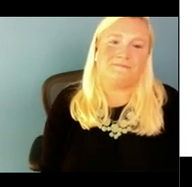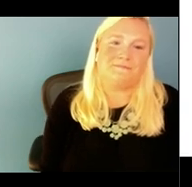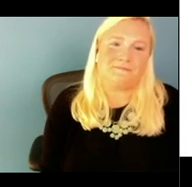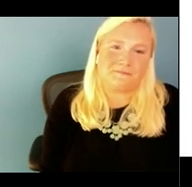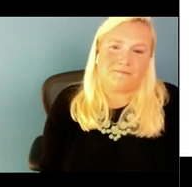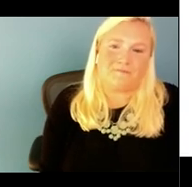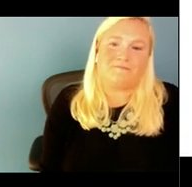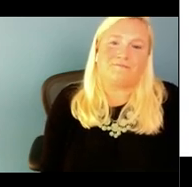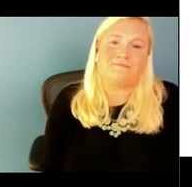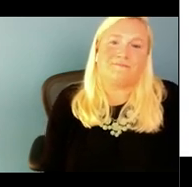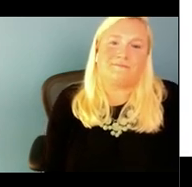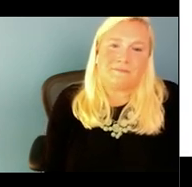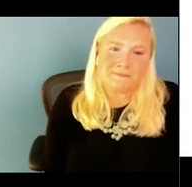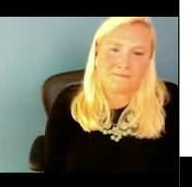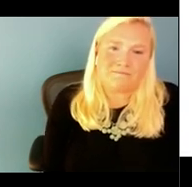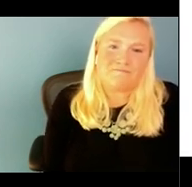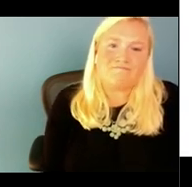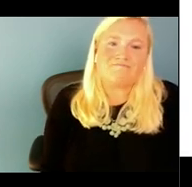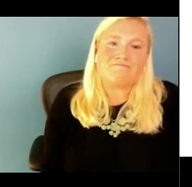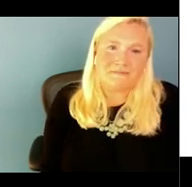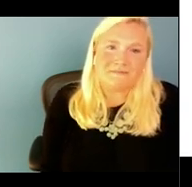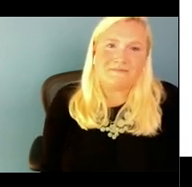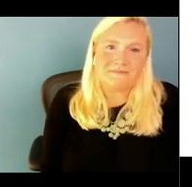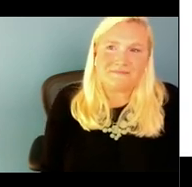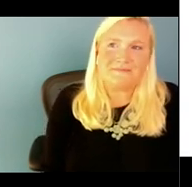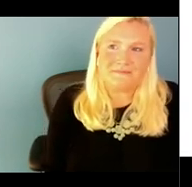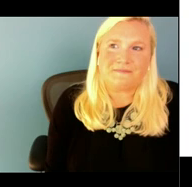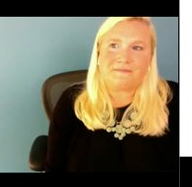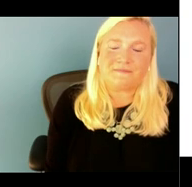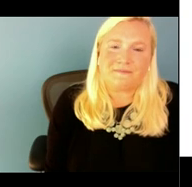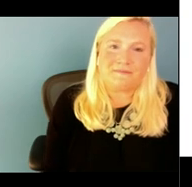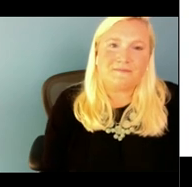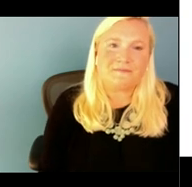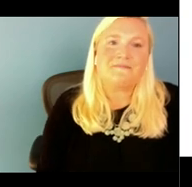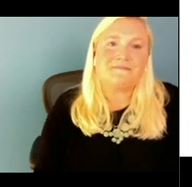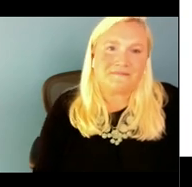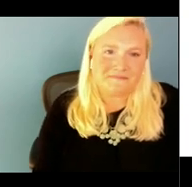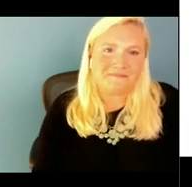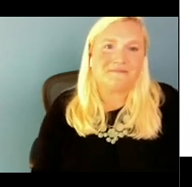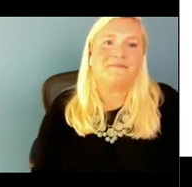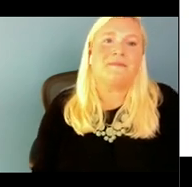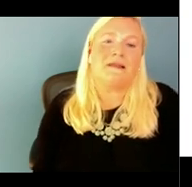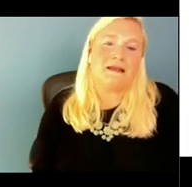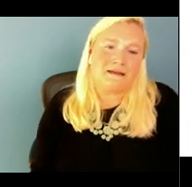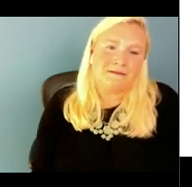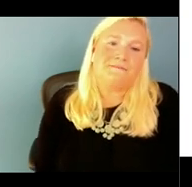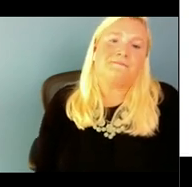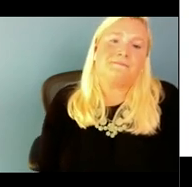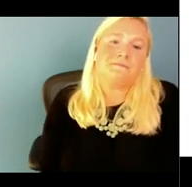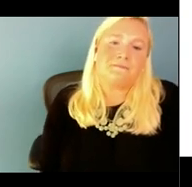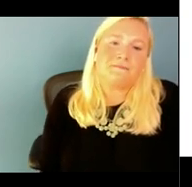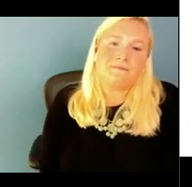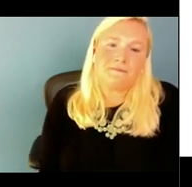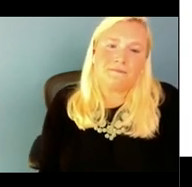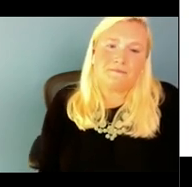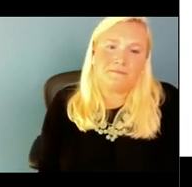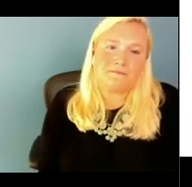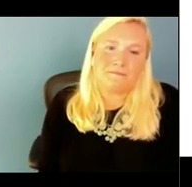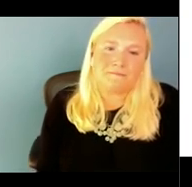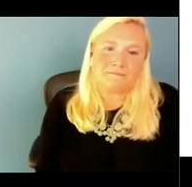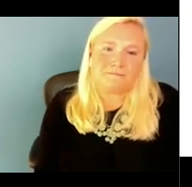Jocelyn says, how can I best support my adolescent client who has never received SLP services for his stutter?